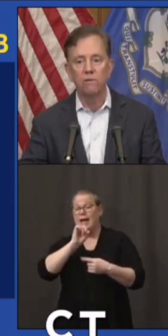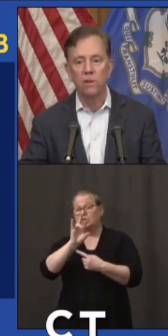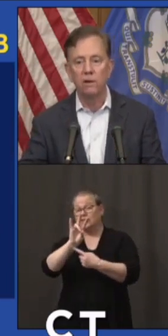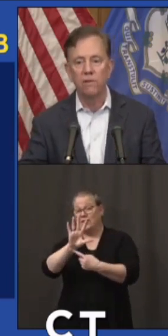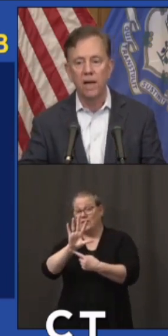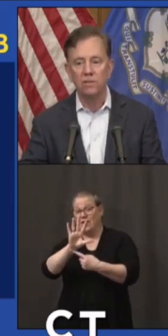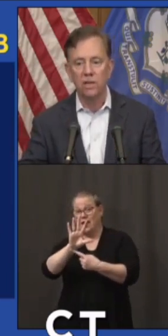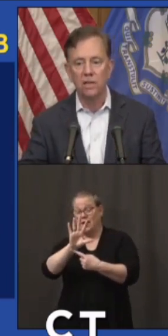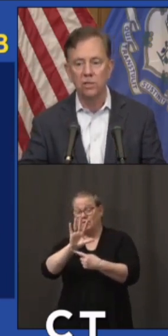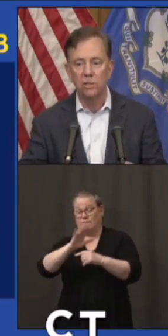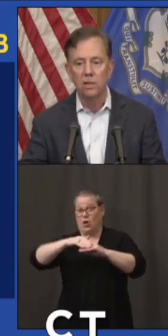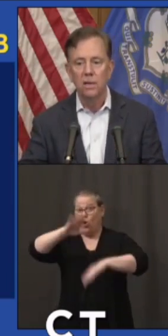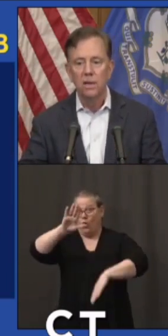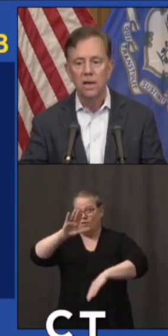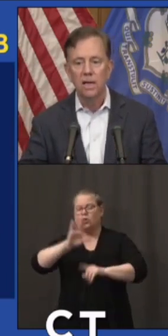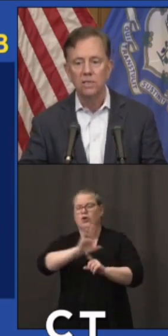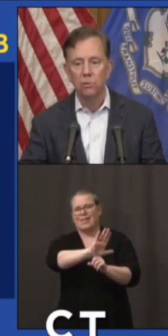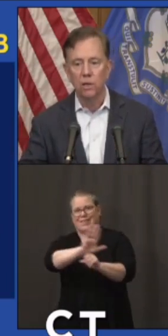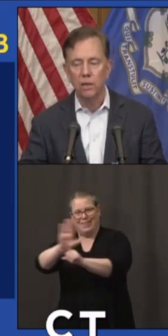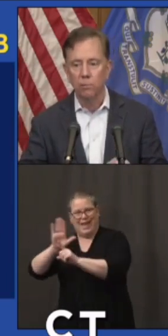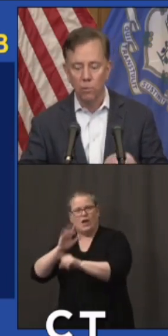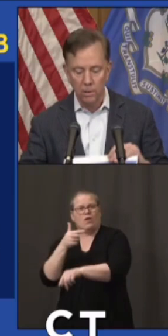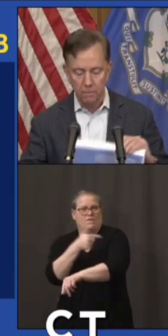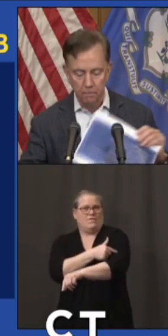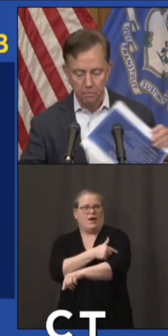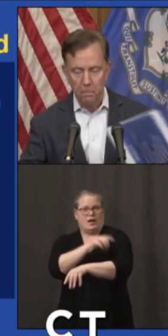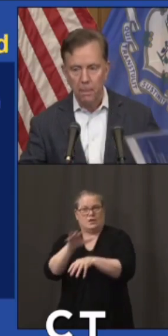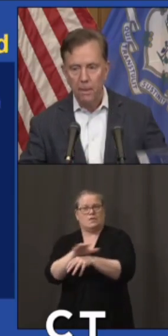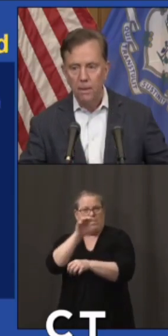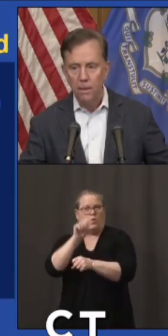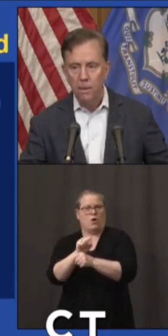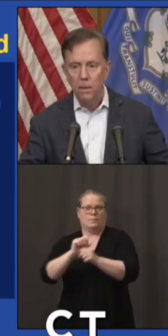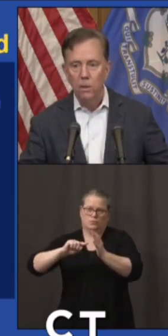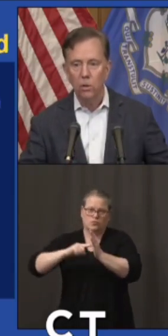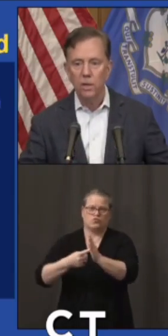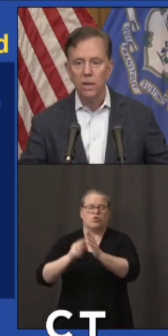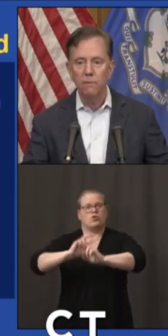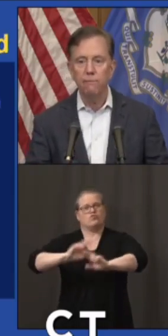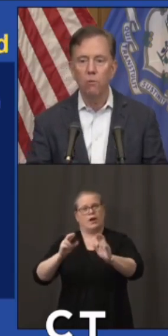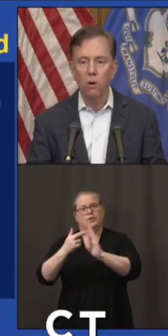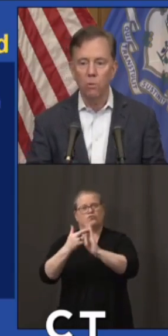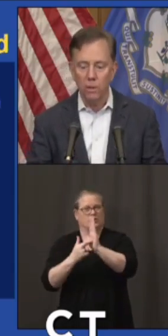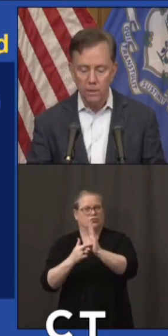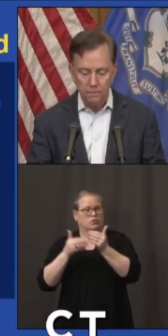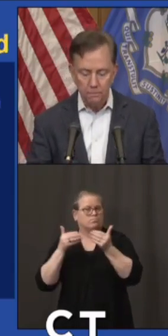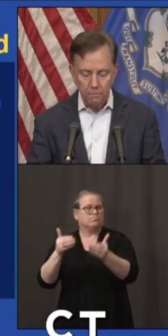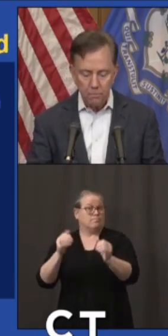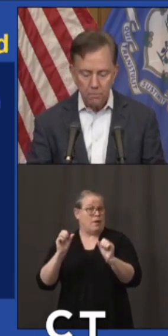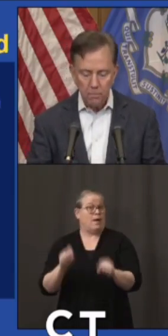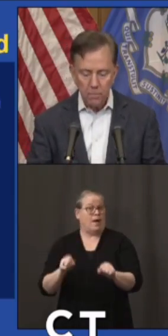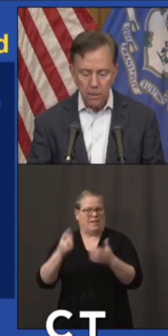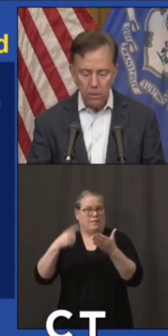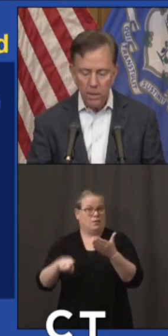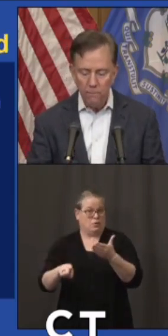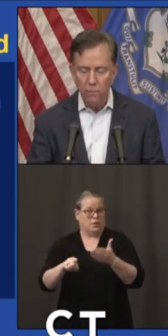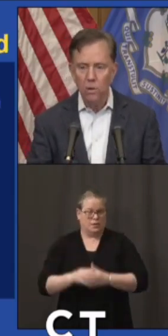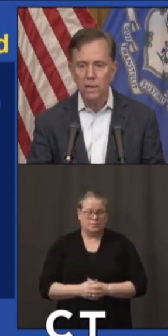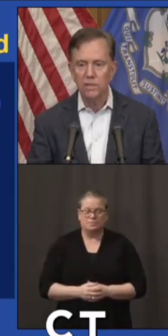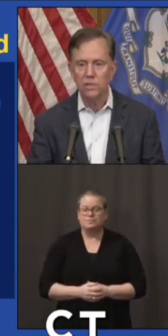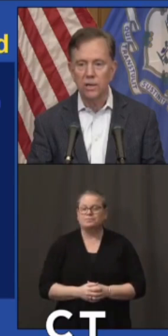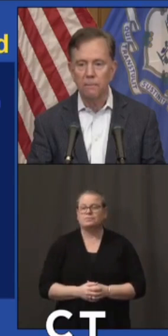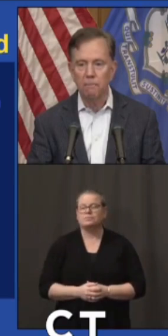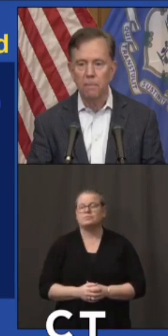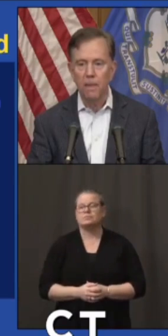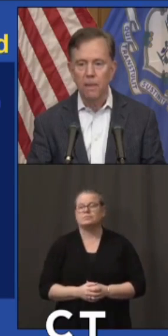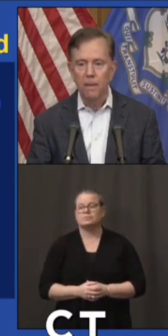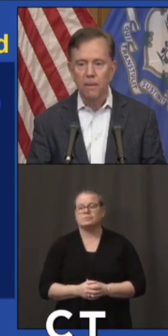register for their vaccination, and that's really important. Looking forward. Looking forward